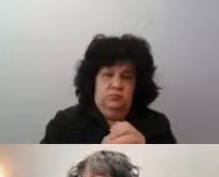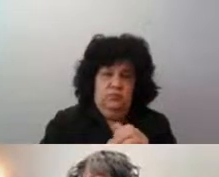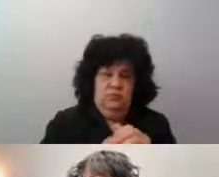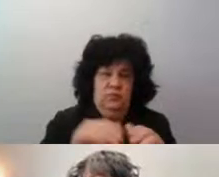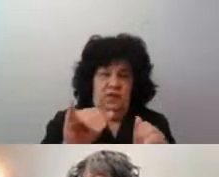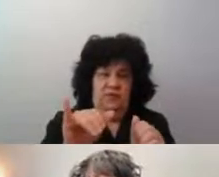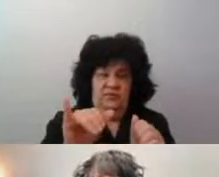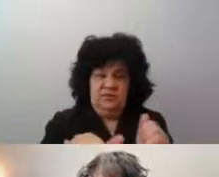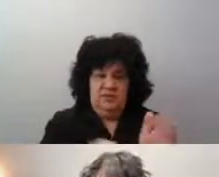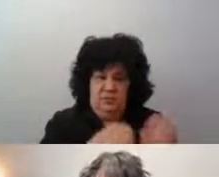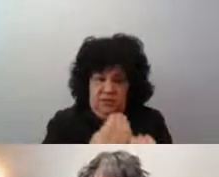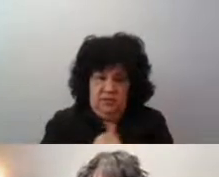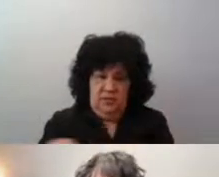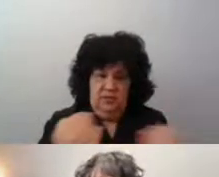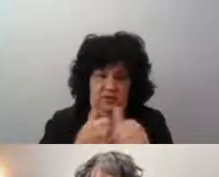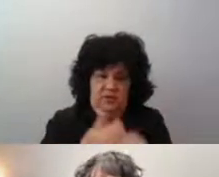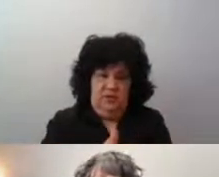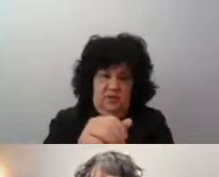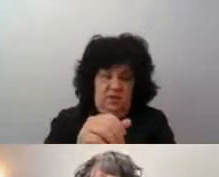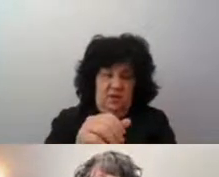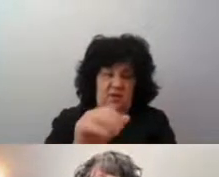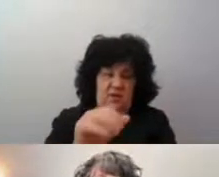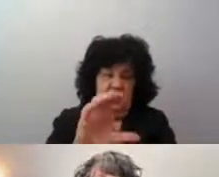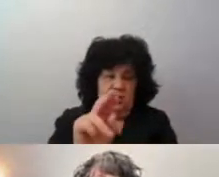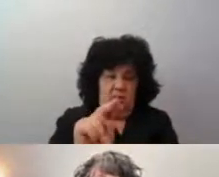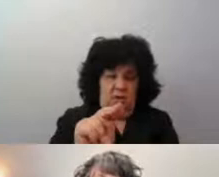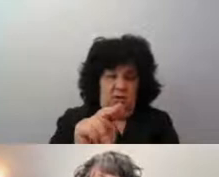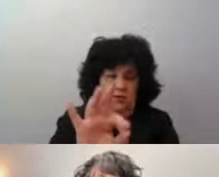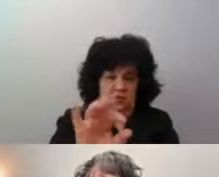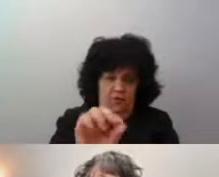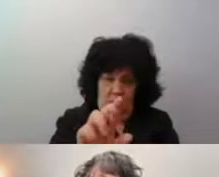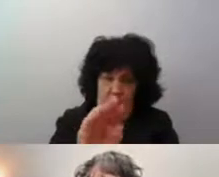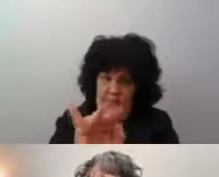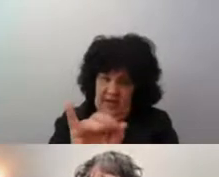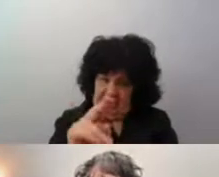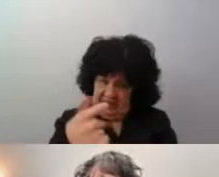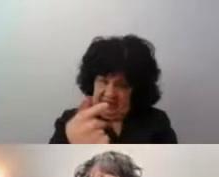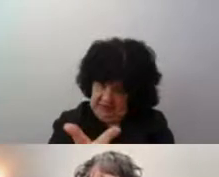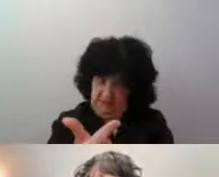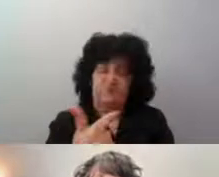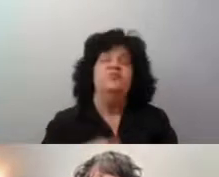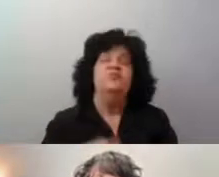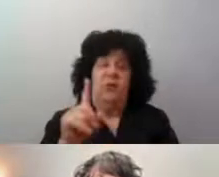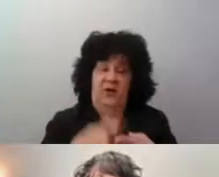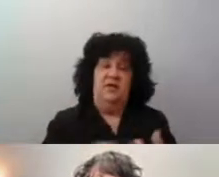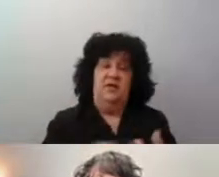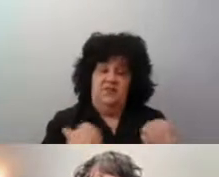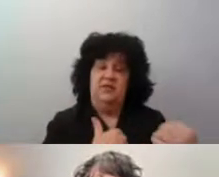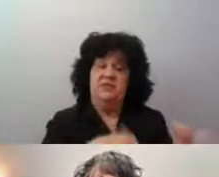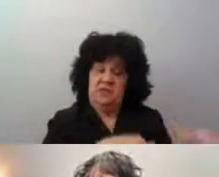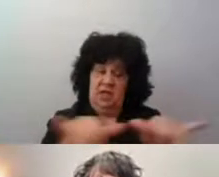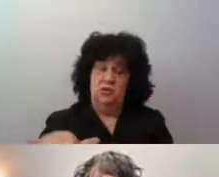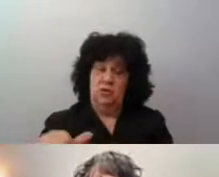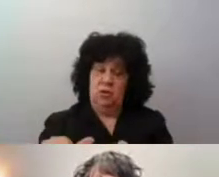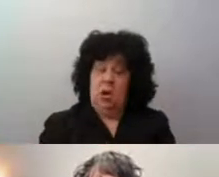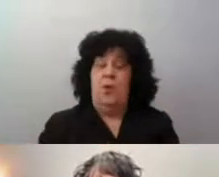conformant with ISO 21930 or ISO 14025, that provides us standardized approaches to communicating